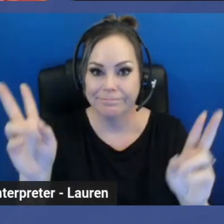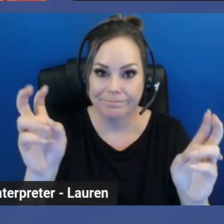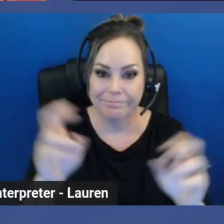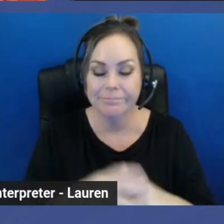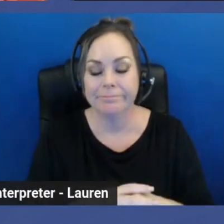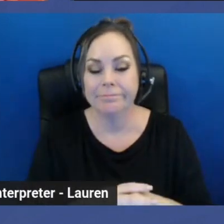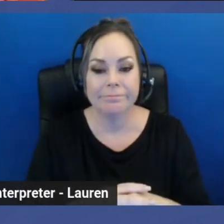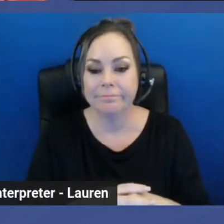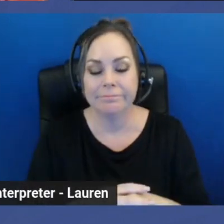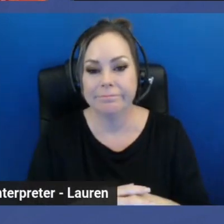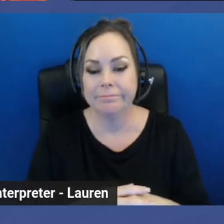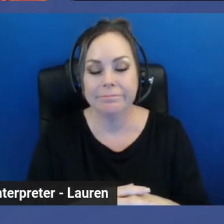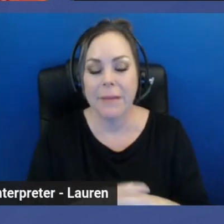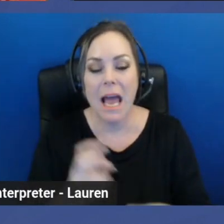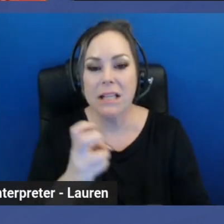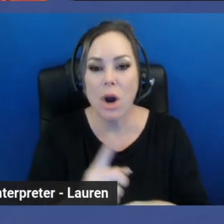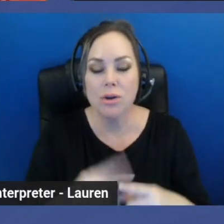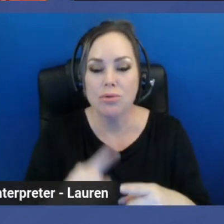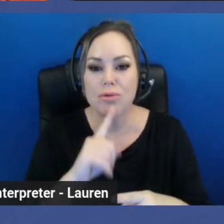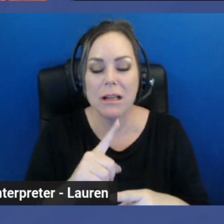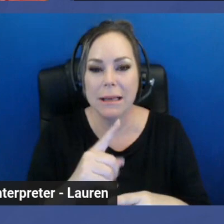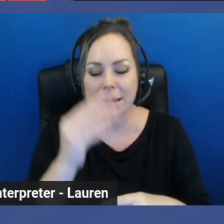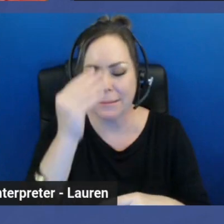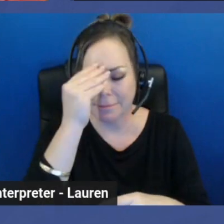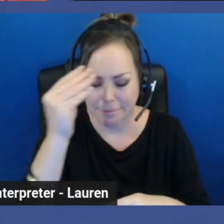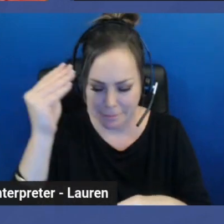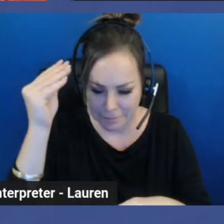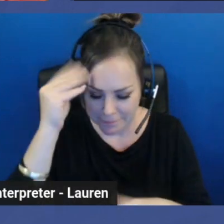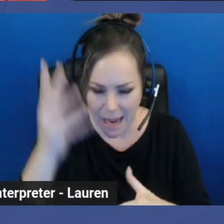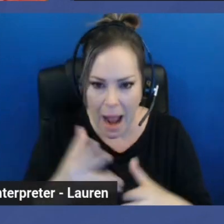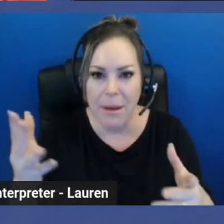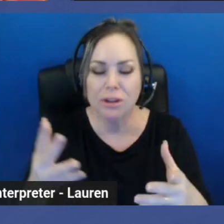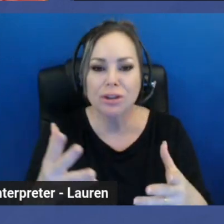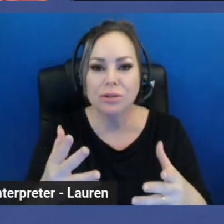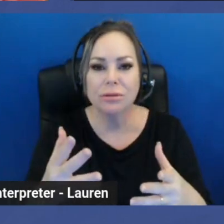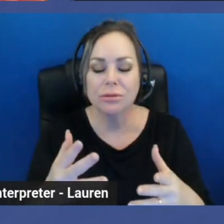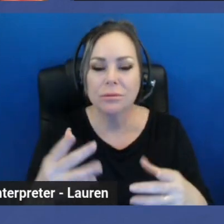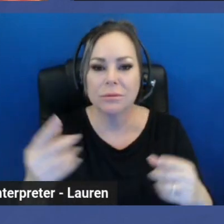it's even hard to catalog how much harm has been done.